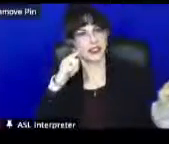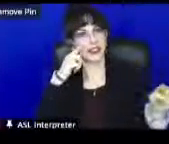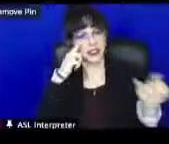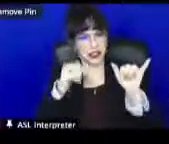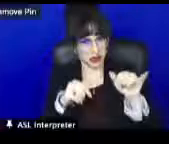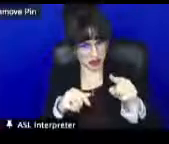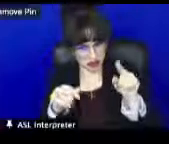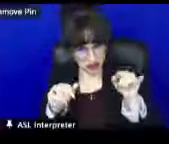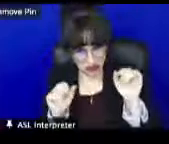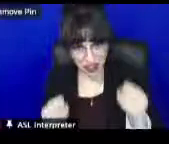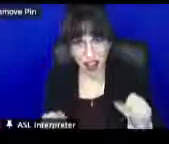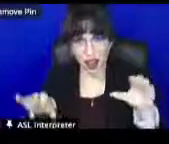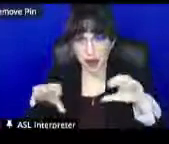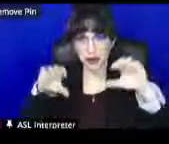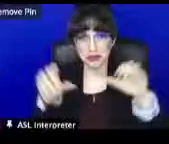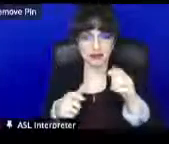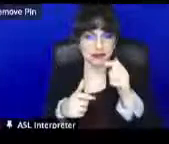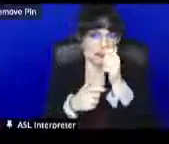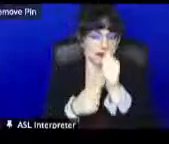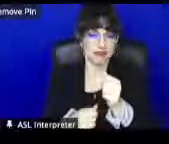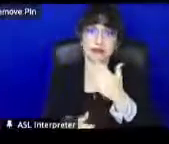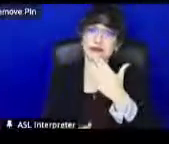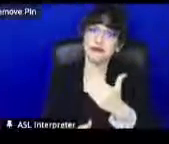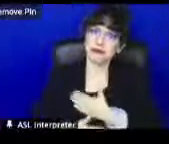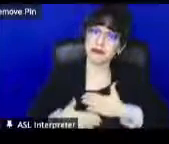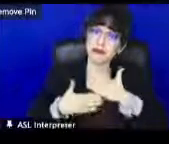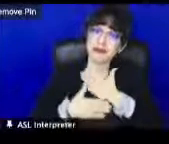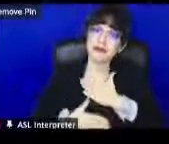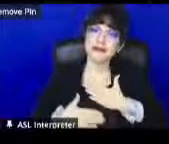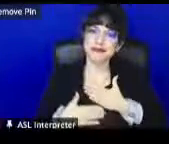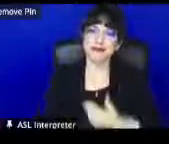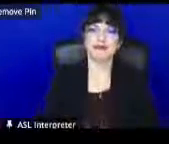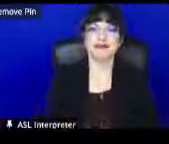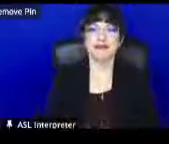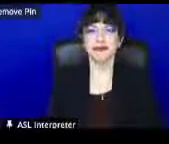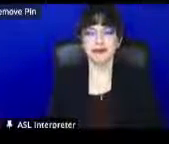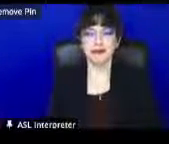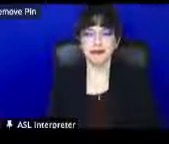really interesting. Thank you. I appreciate that.